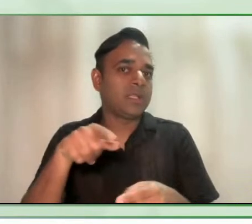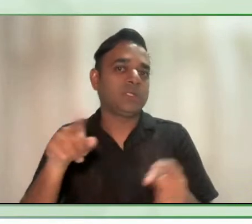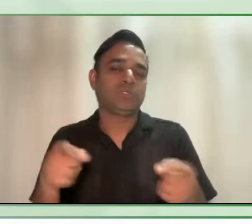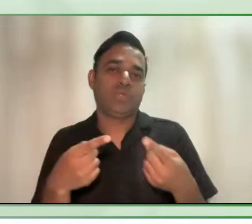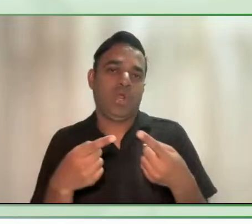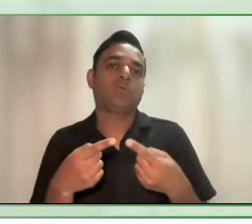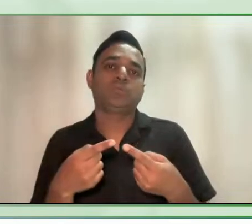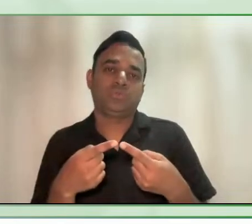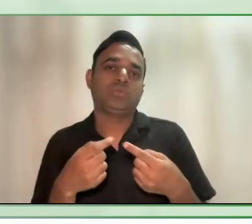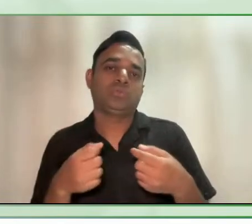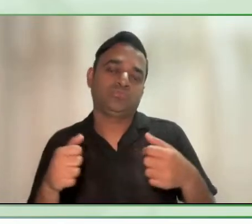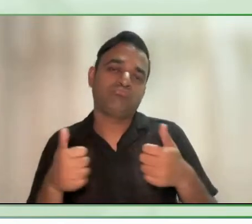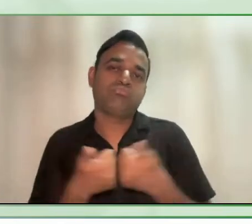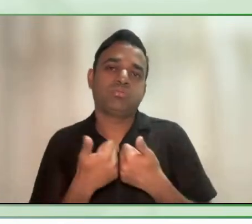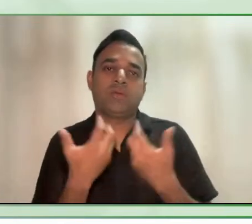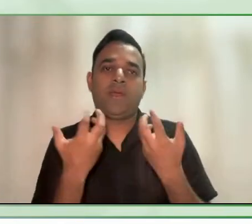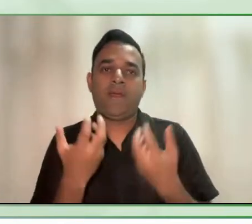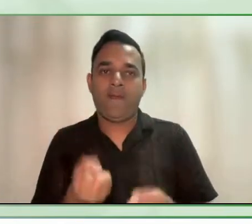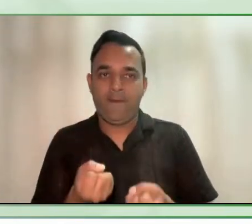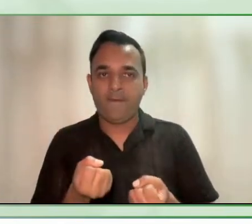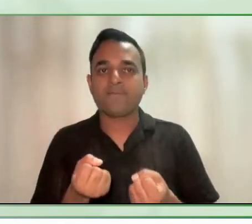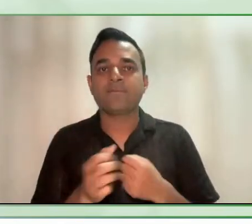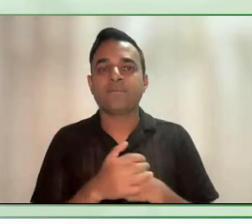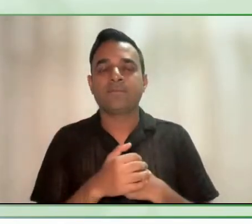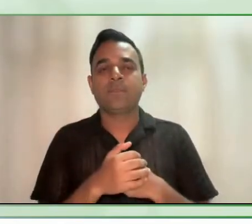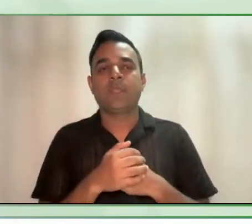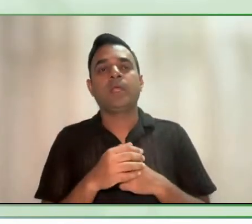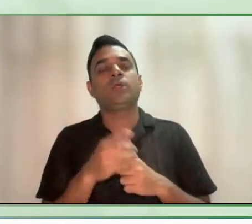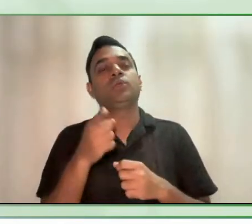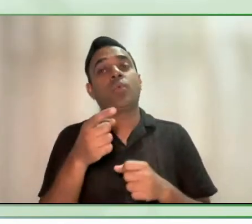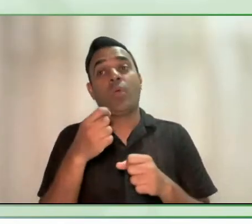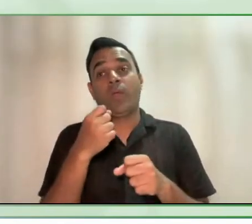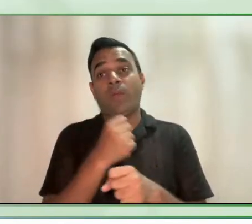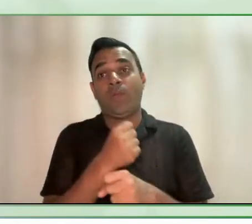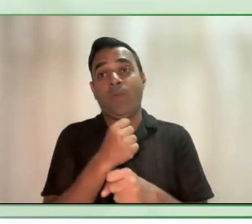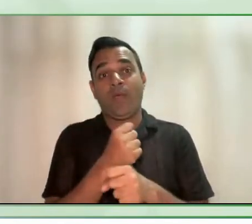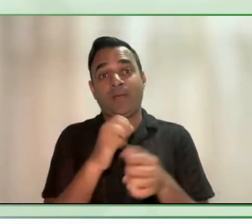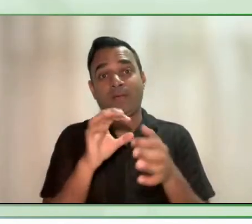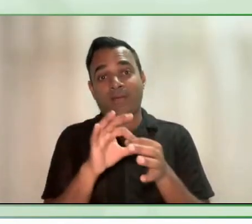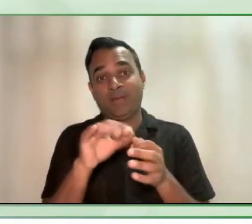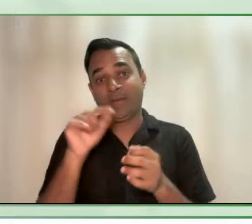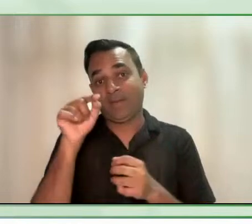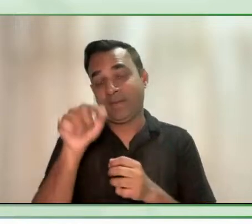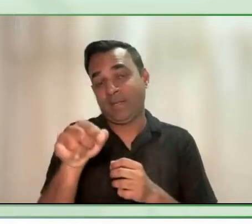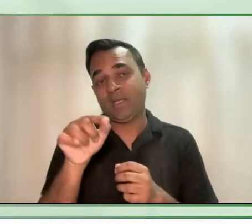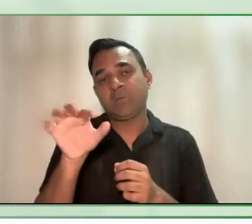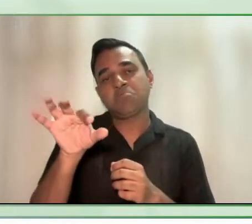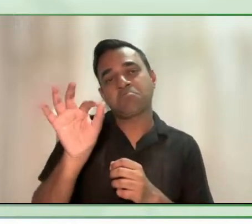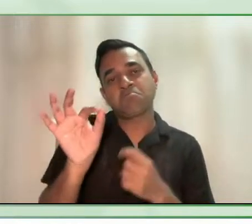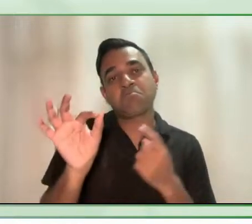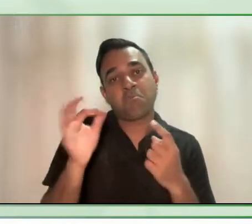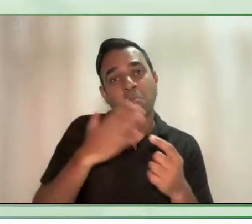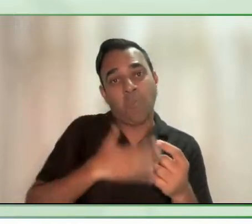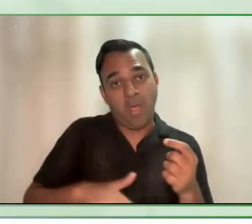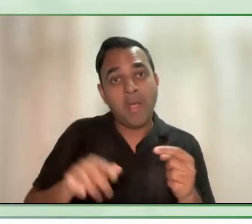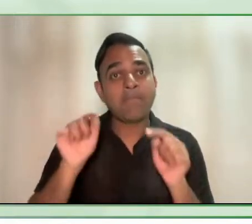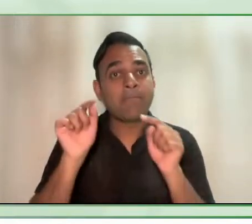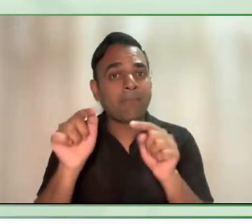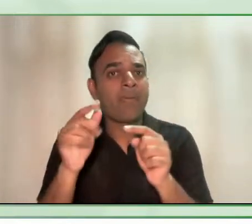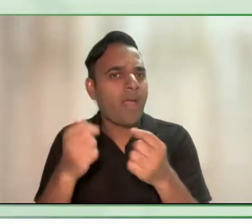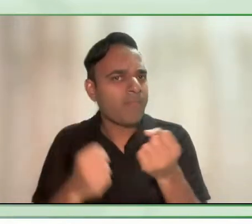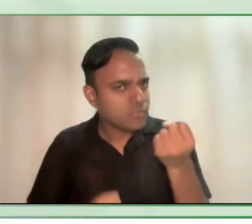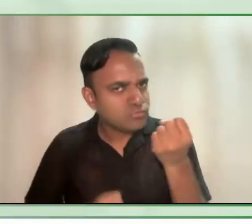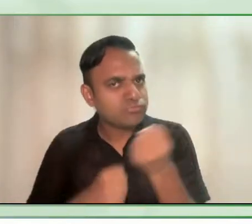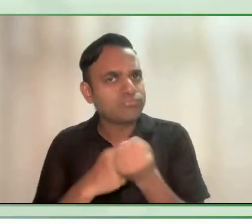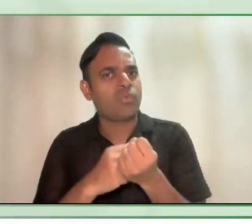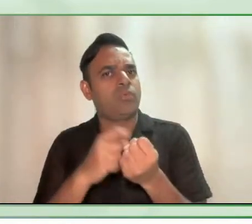Are there any strengths where the politics, the Irish Department of Social Welfare